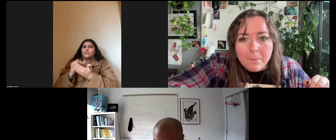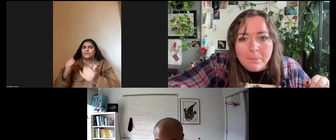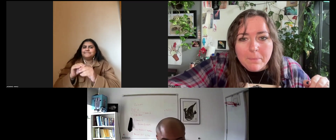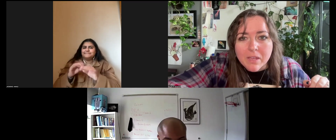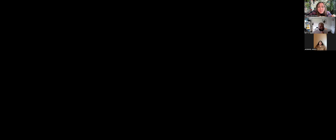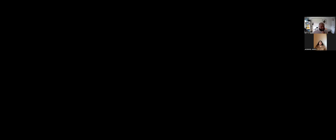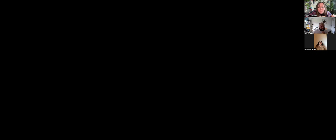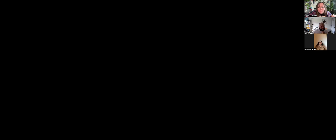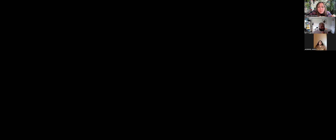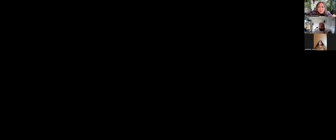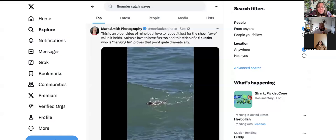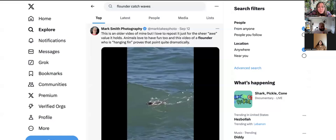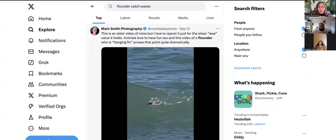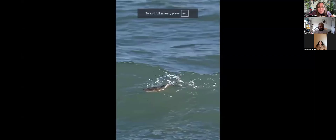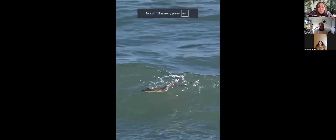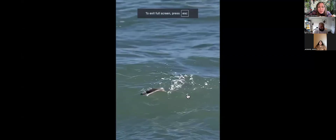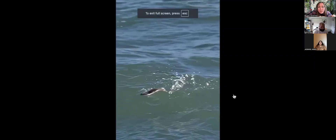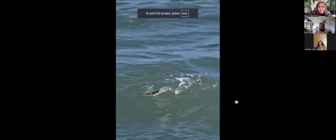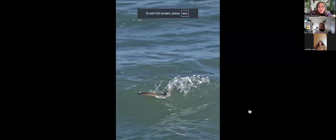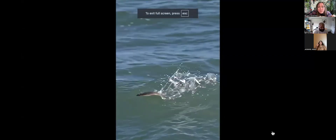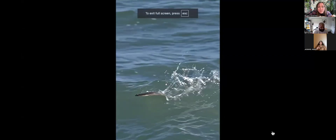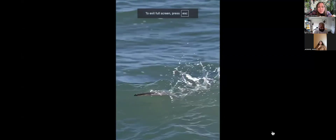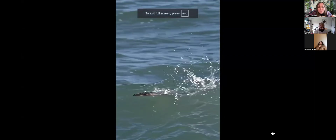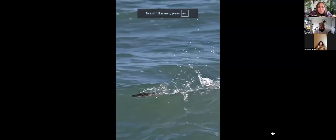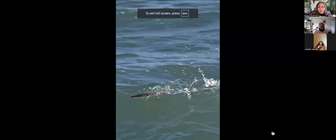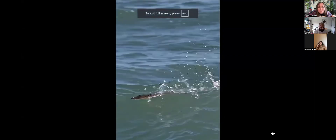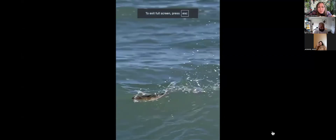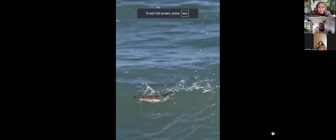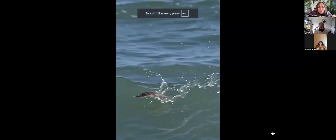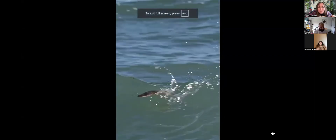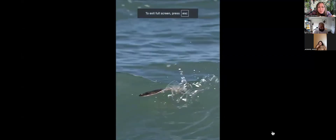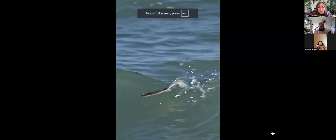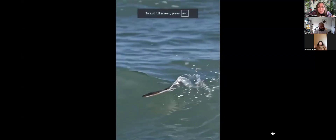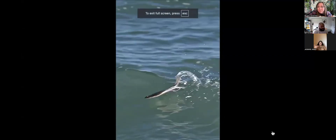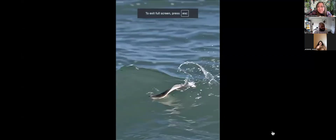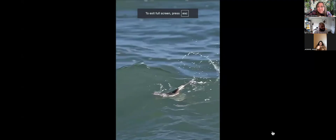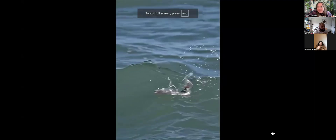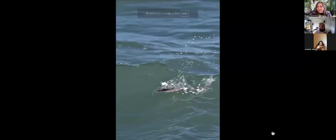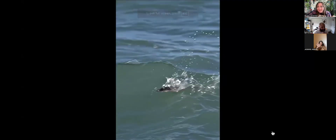absolutely. Because that was so wild. Okay. So here's that video of the flounder just